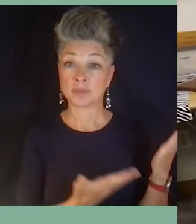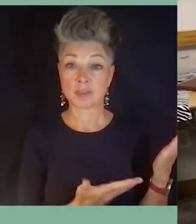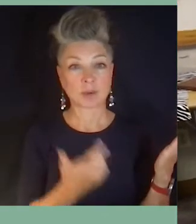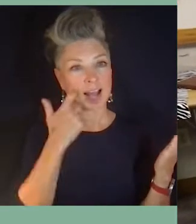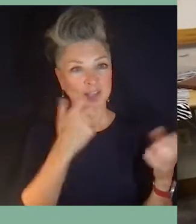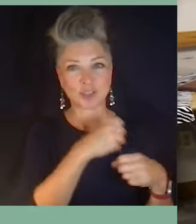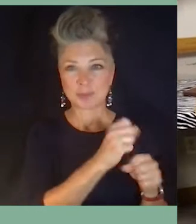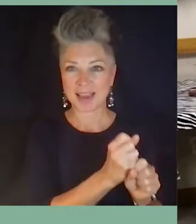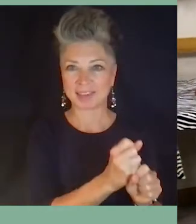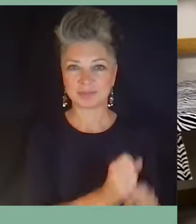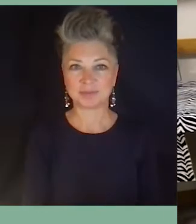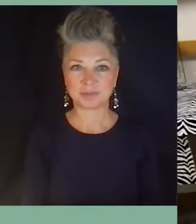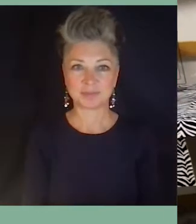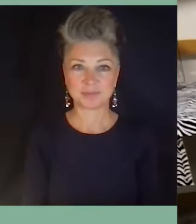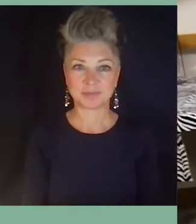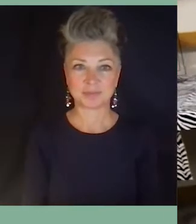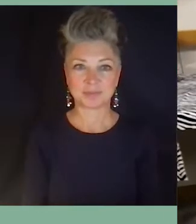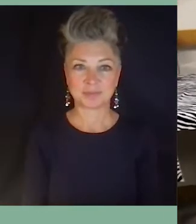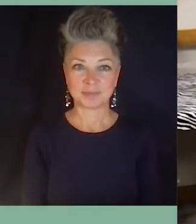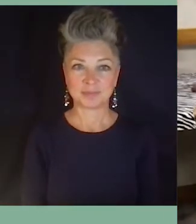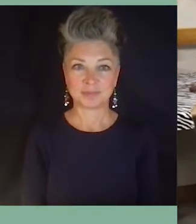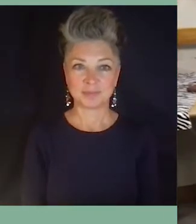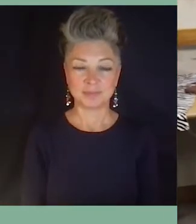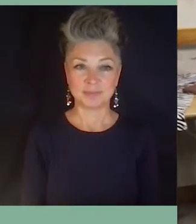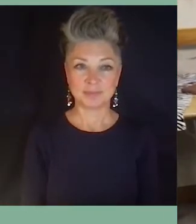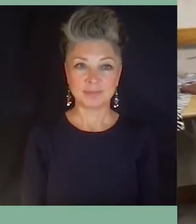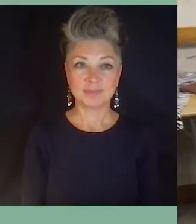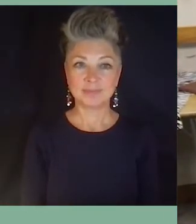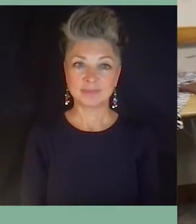this one I just made. It's right here.